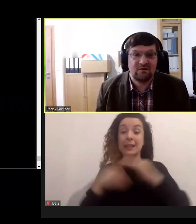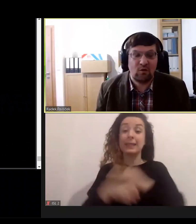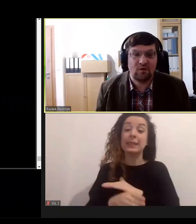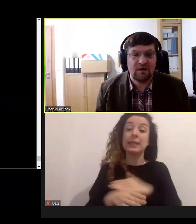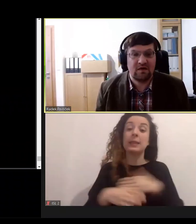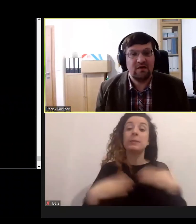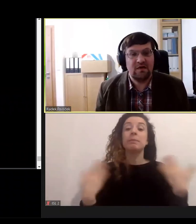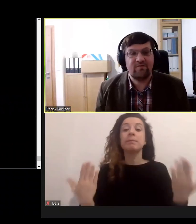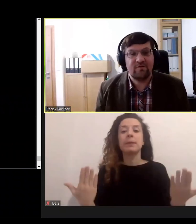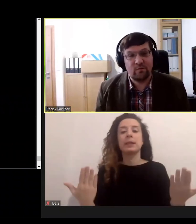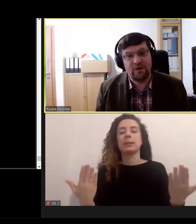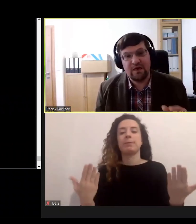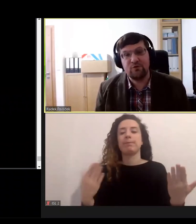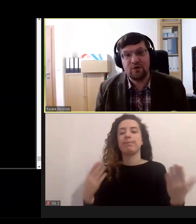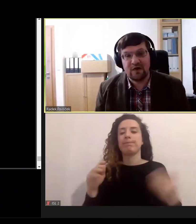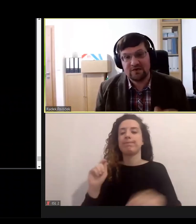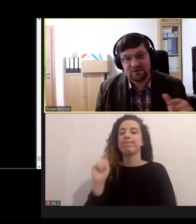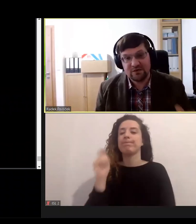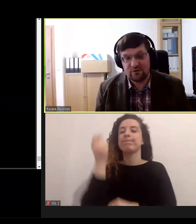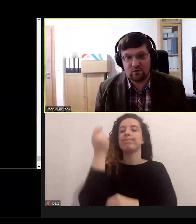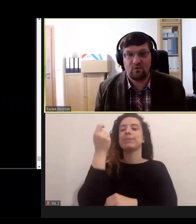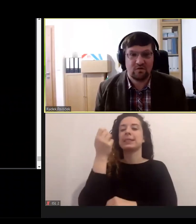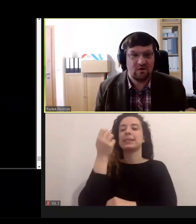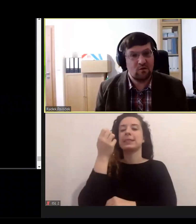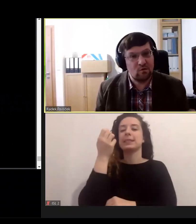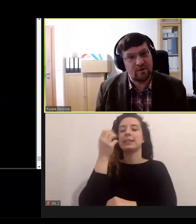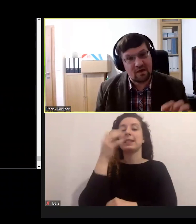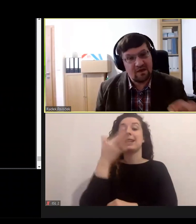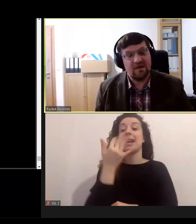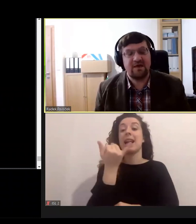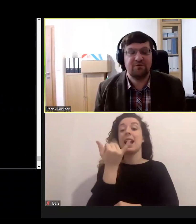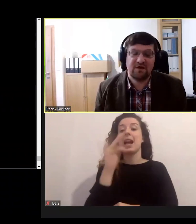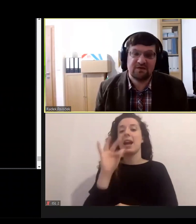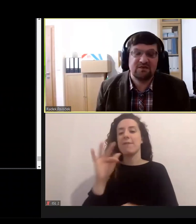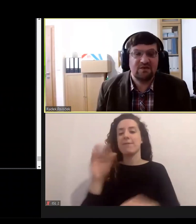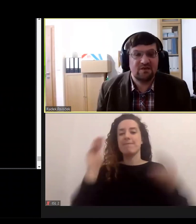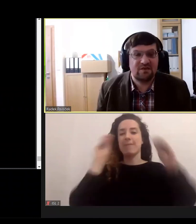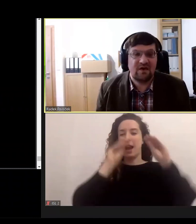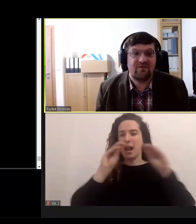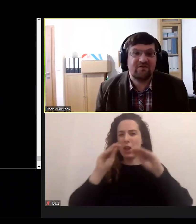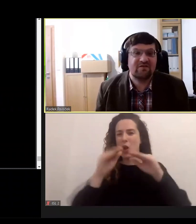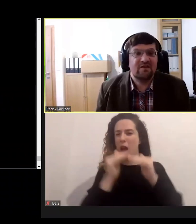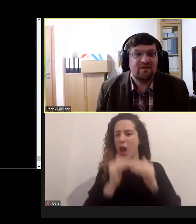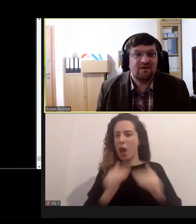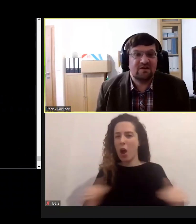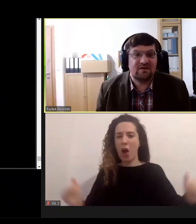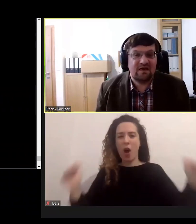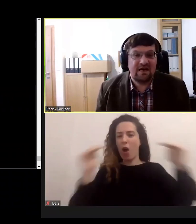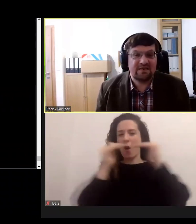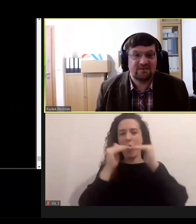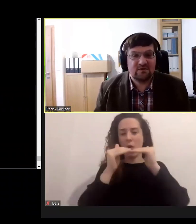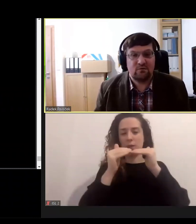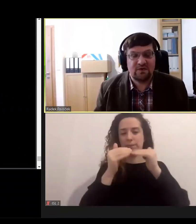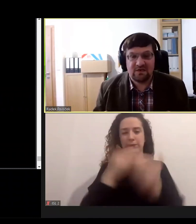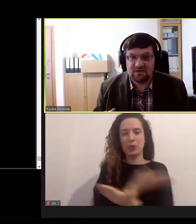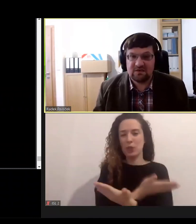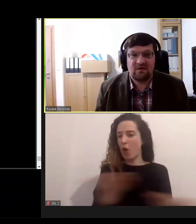that these projects are, let's say, on the same wavelength,